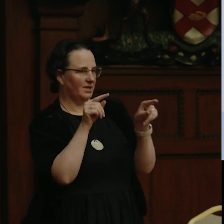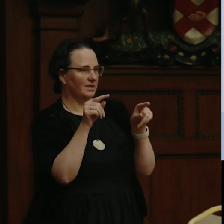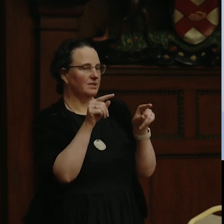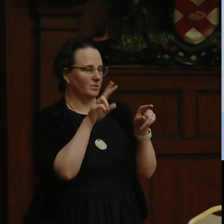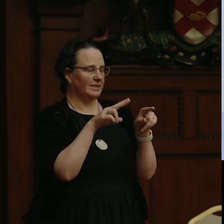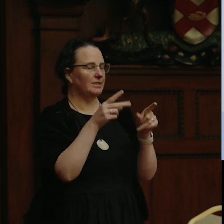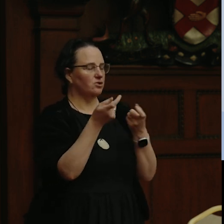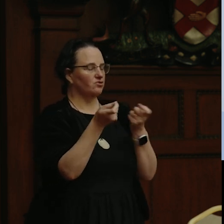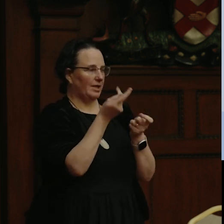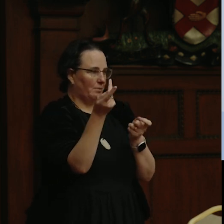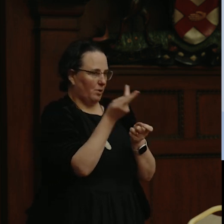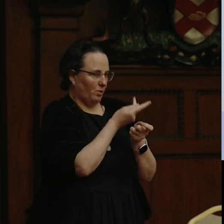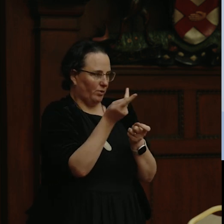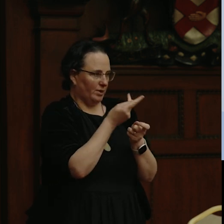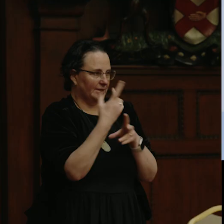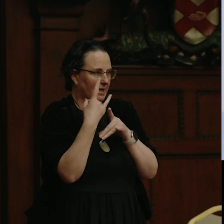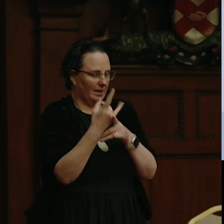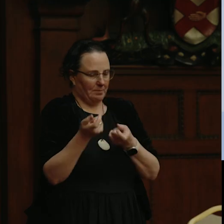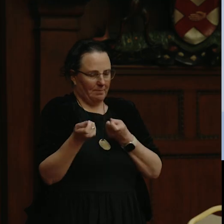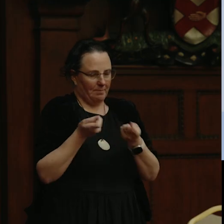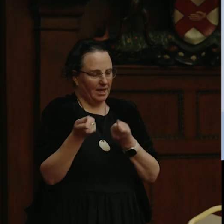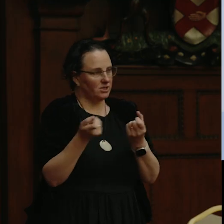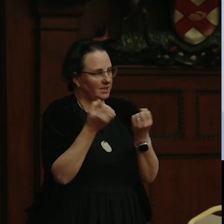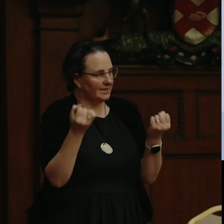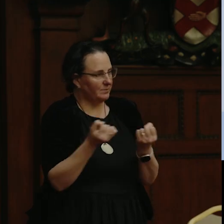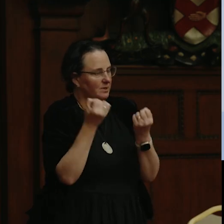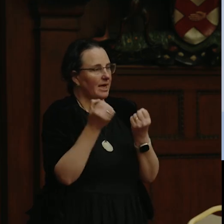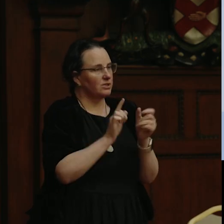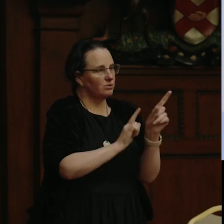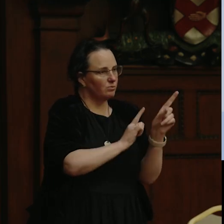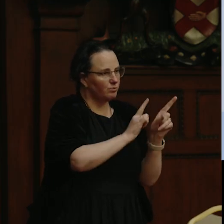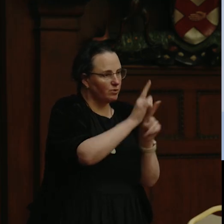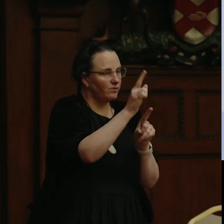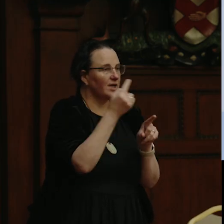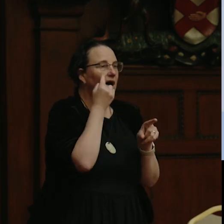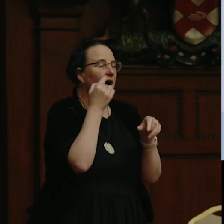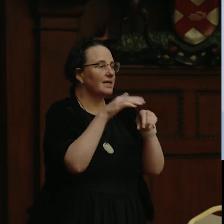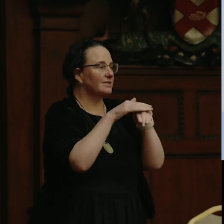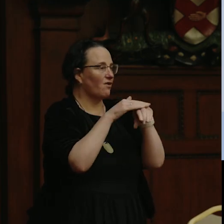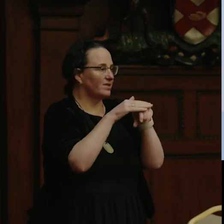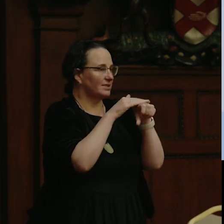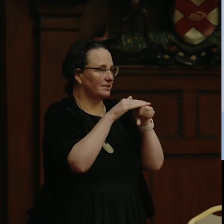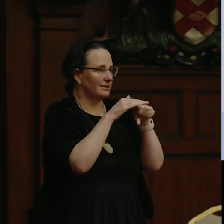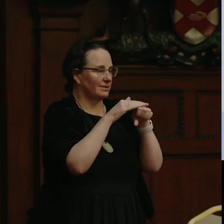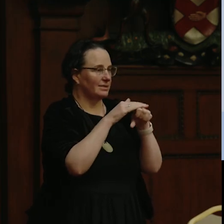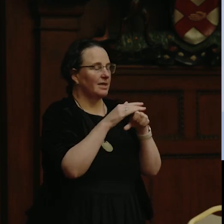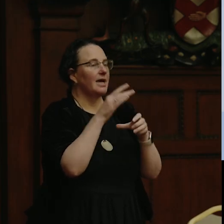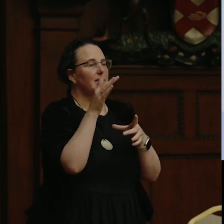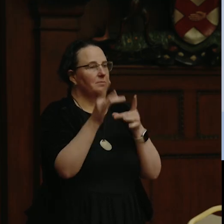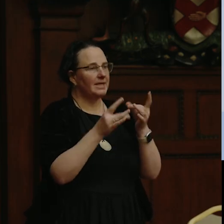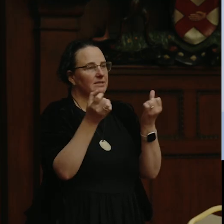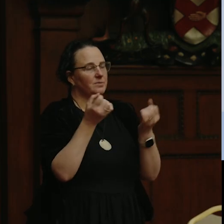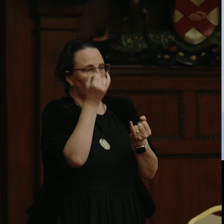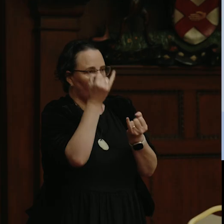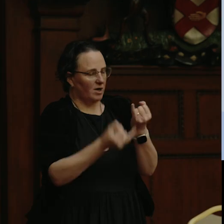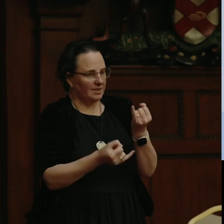treatments to better manage the symptoms and to improve the eye surface. It increases the symptom severity and then affects